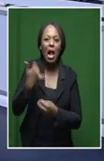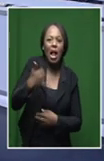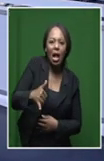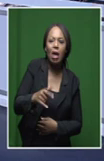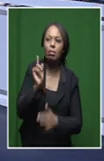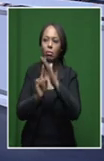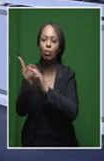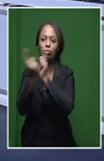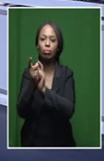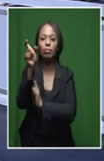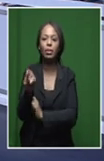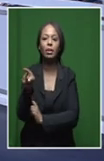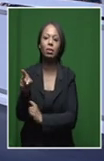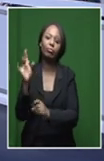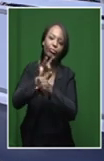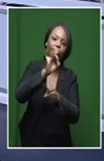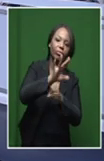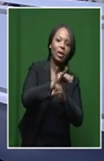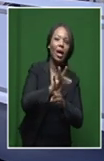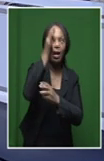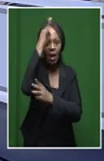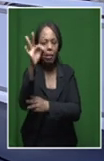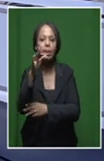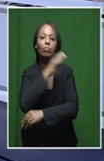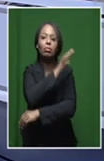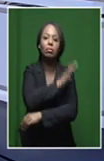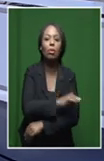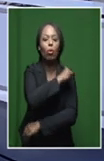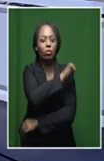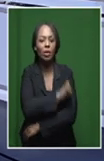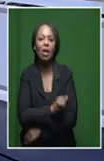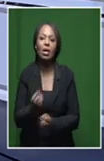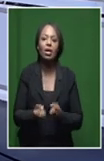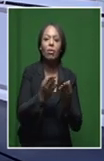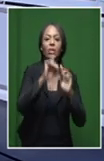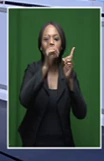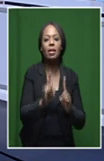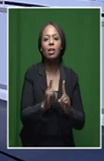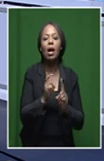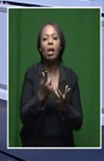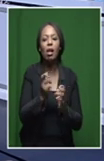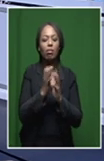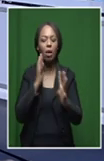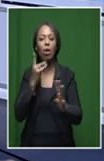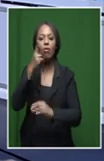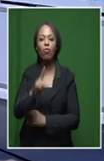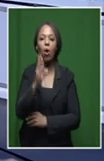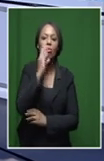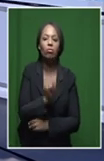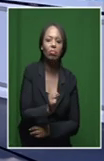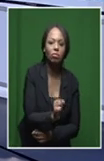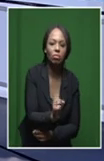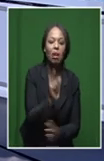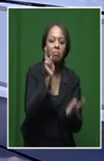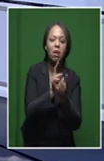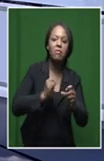facilities exist, and a lot of these government health facilities as well actually offer, special lines for older patients so that they are seen quicker, so that they are attended